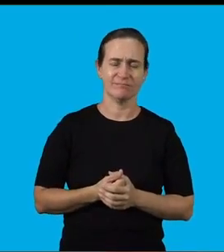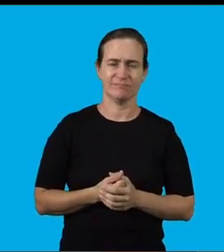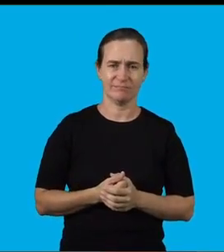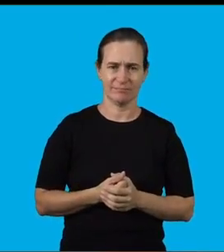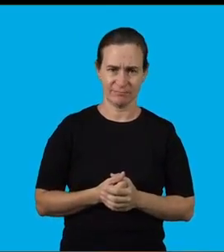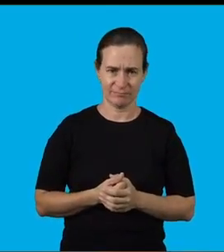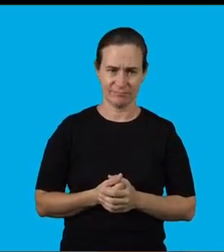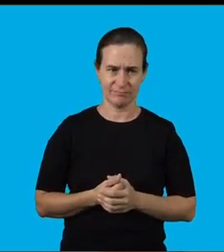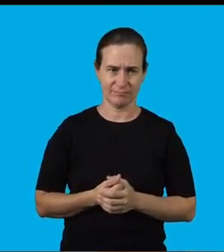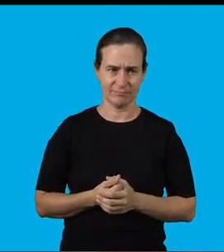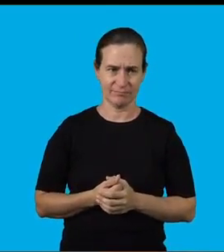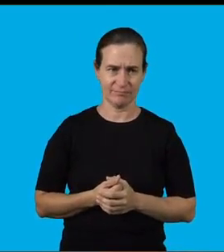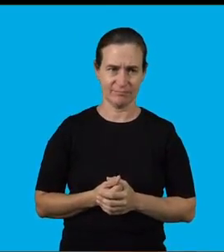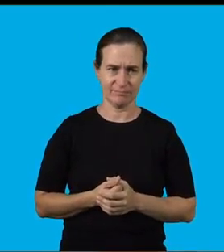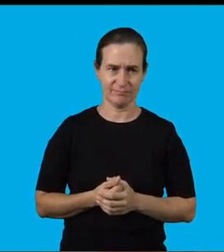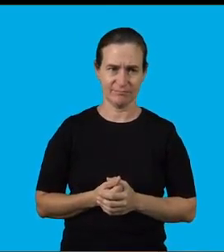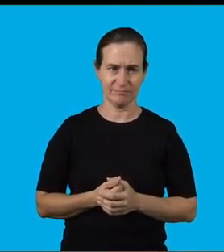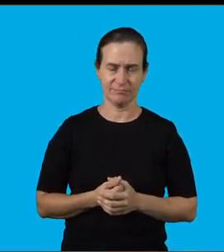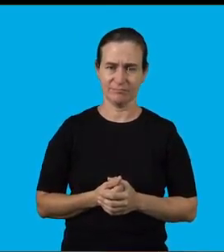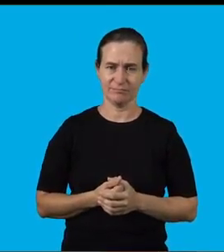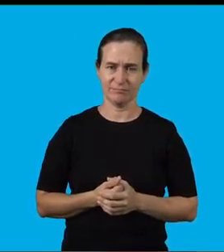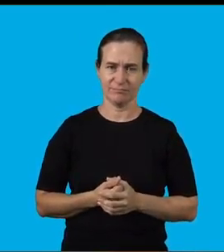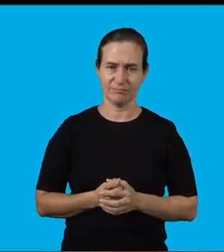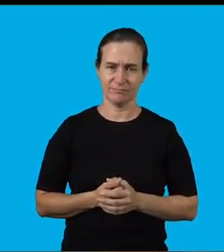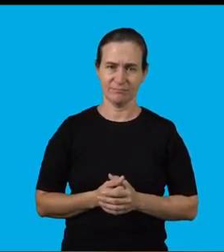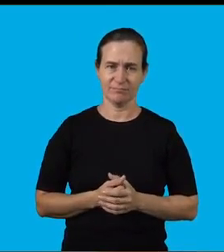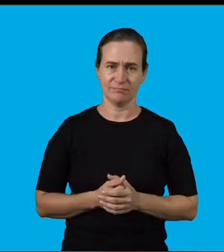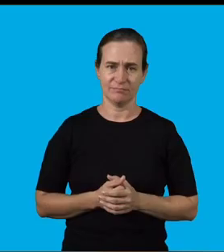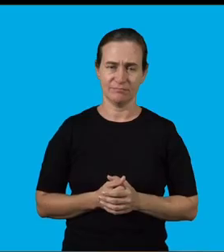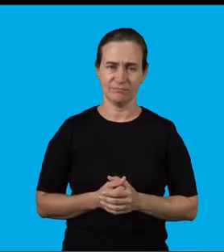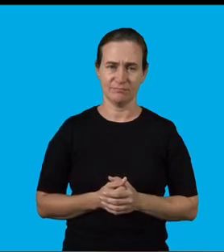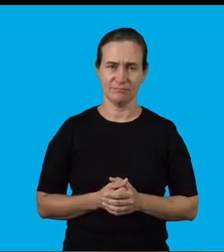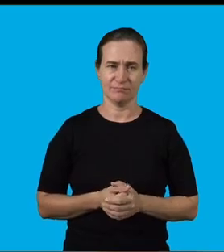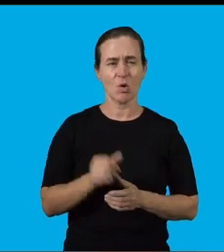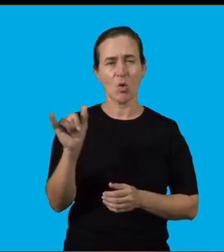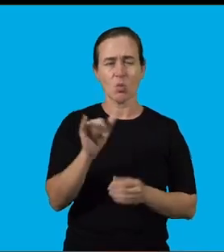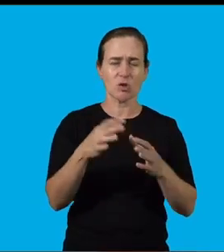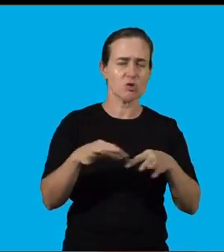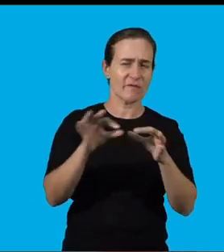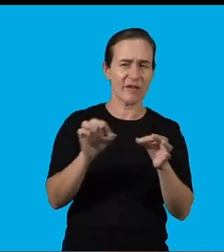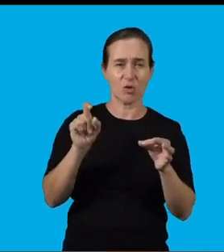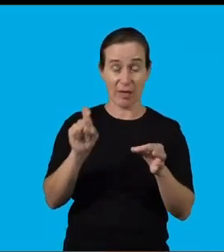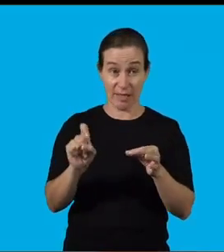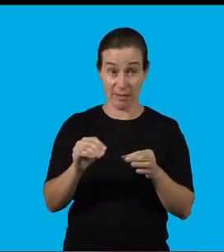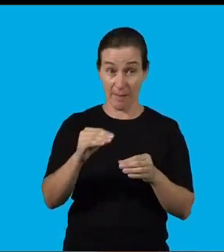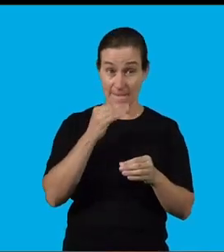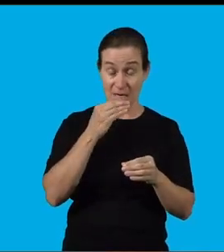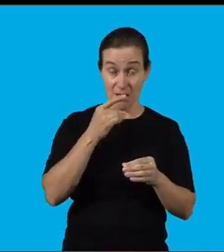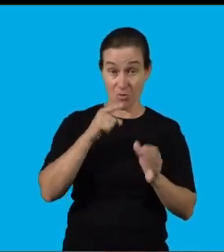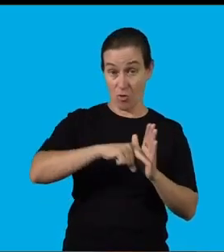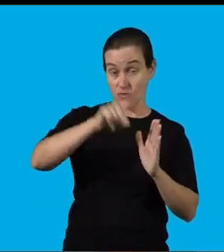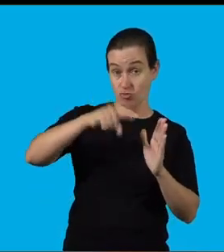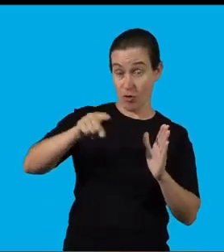of inflection is on this graph. Okay. For which value of x will the graph be